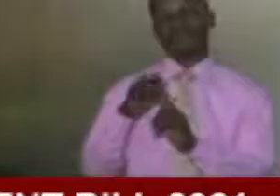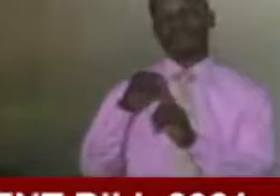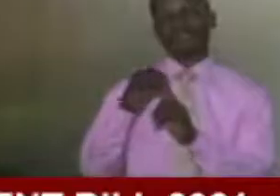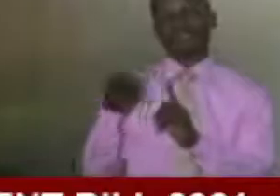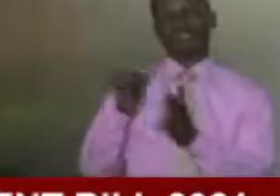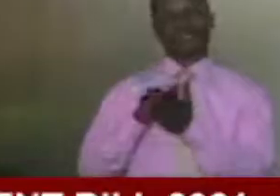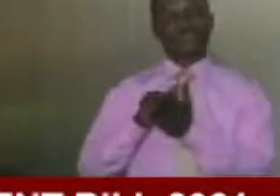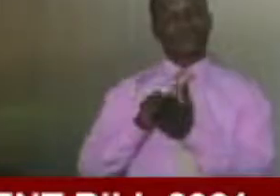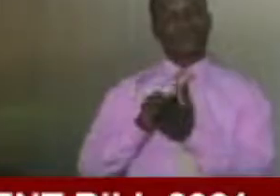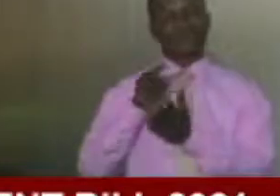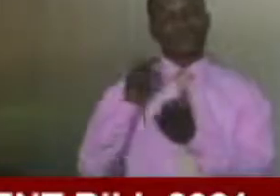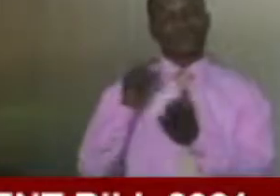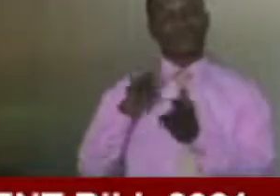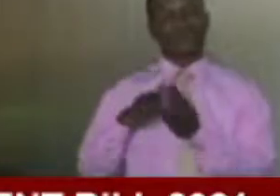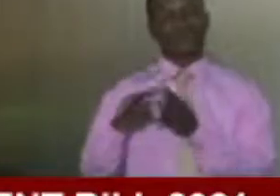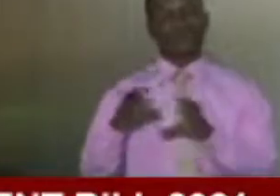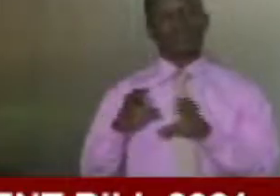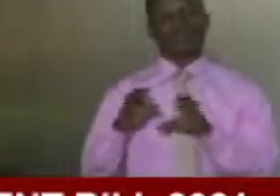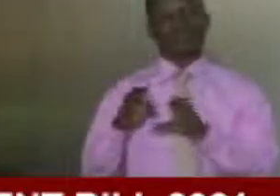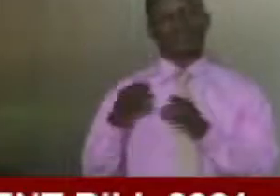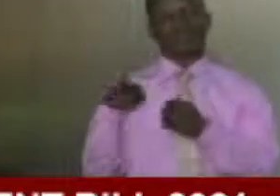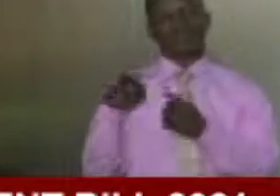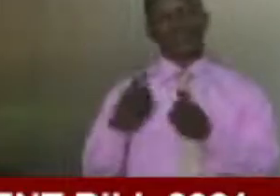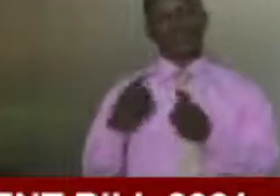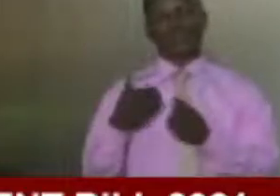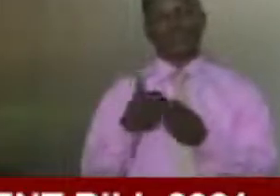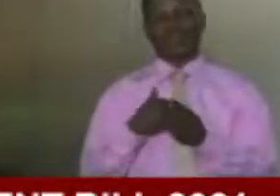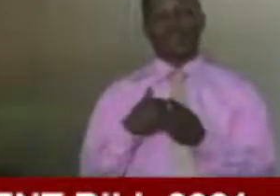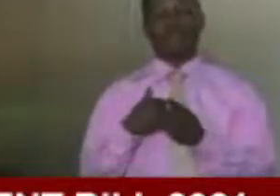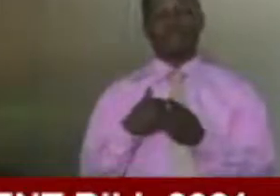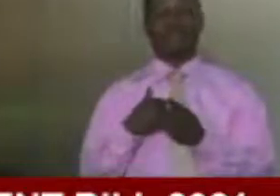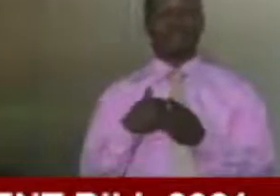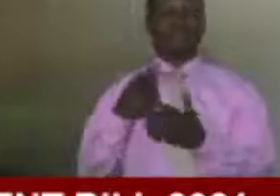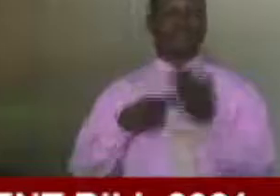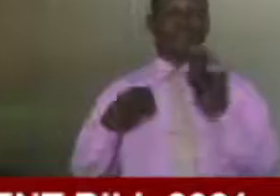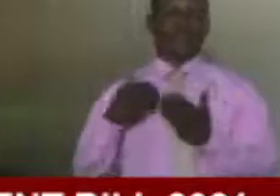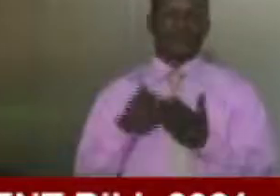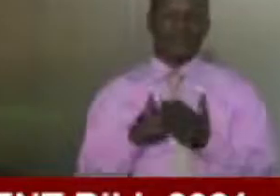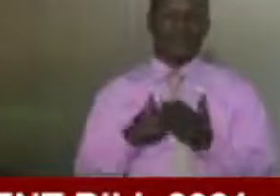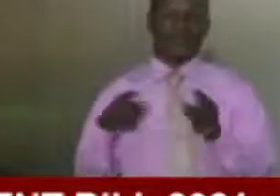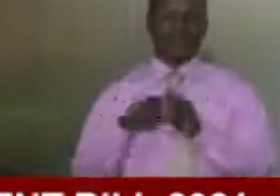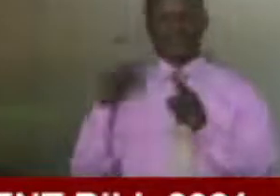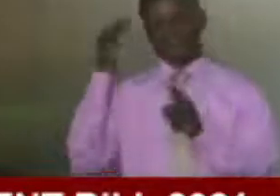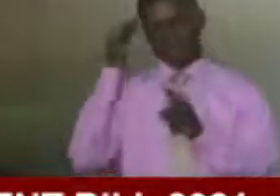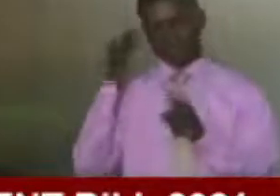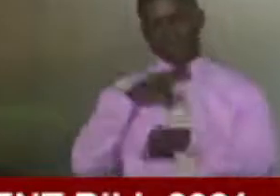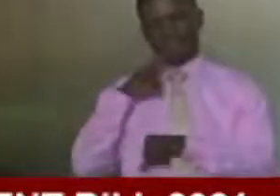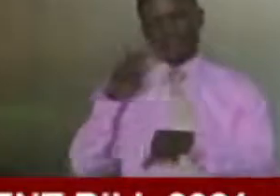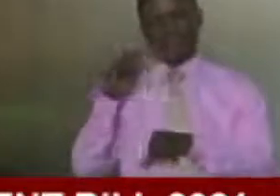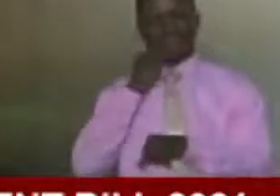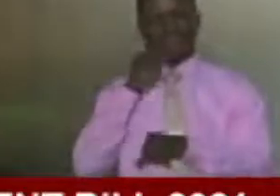do based on the resources you have, the influence that you have as the head of the Nigerian Bar